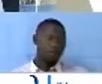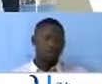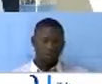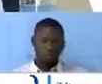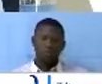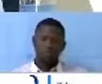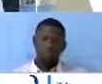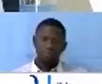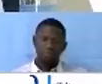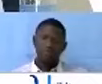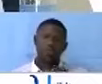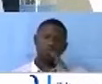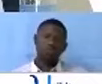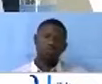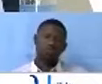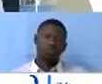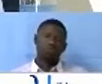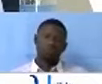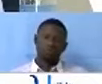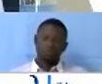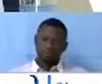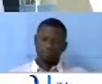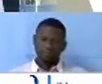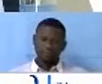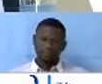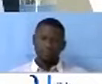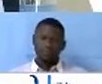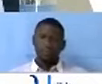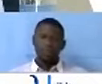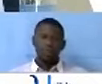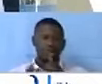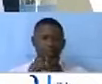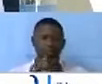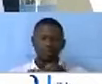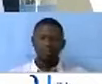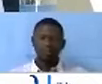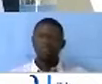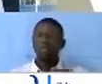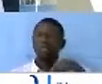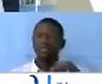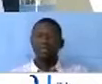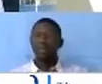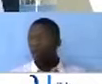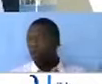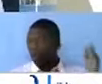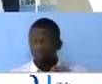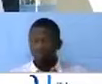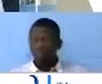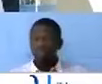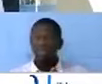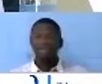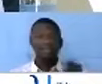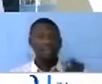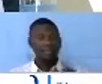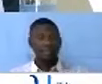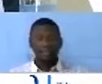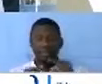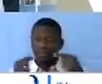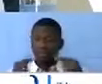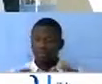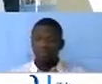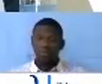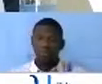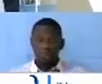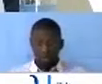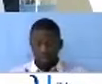naa nag pour def ñoom liñ ma sante pour ma def. I told them I stood by my statement. They